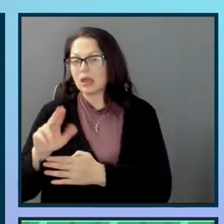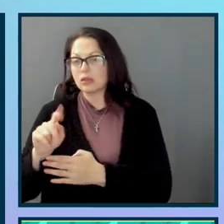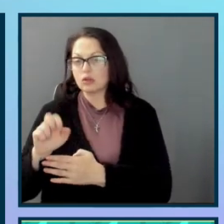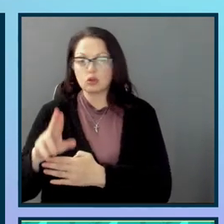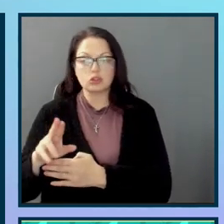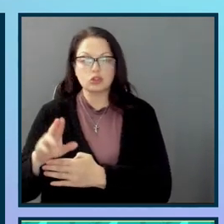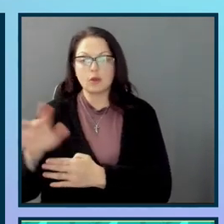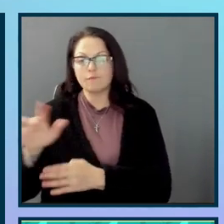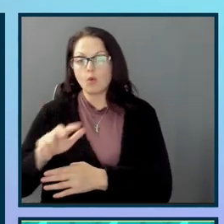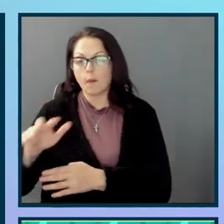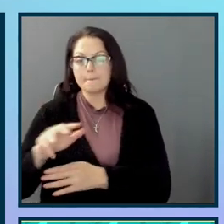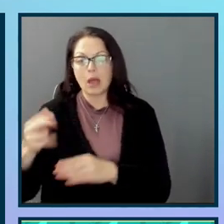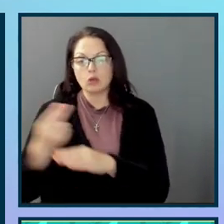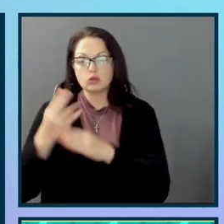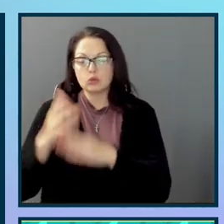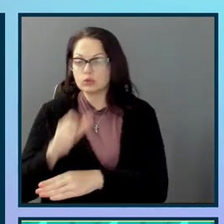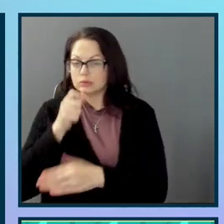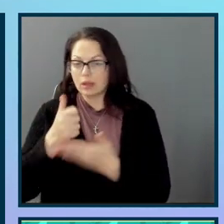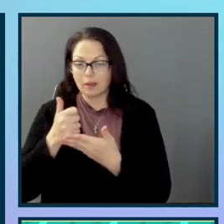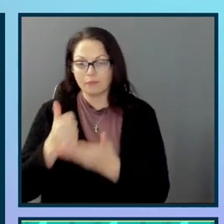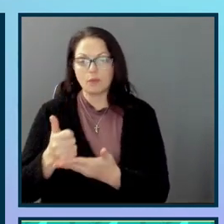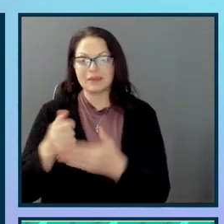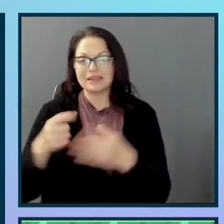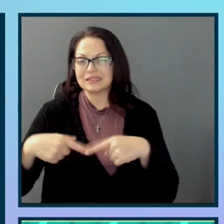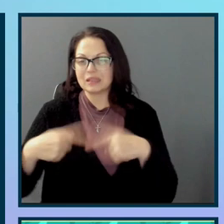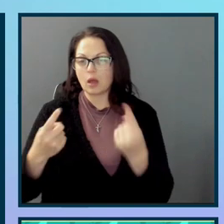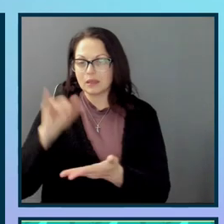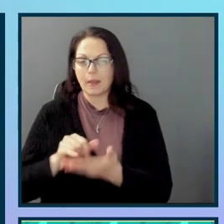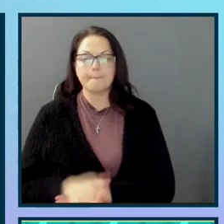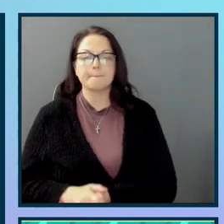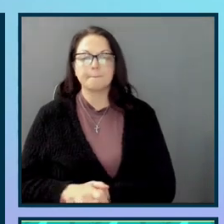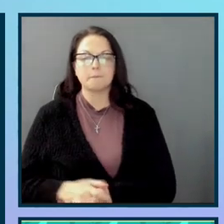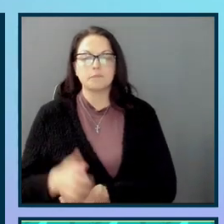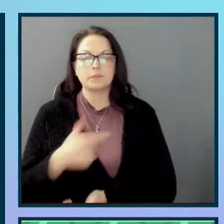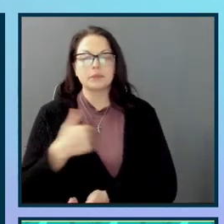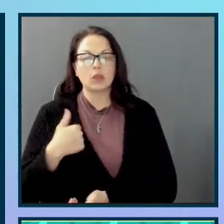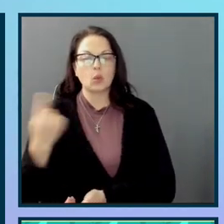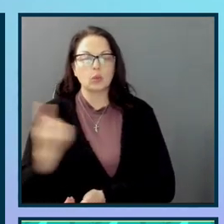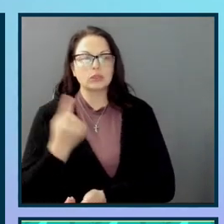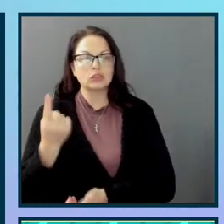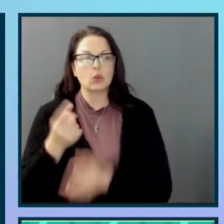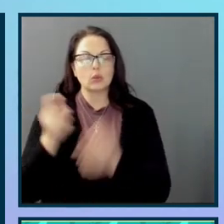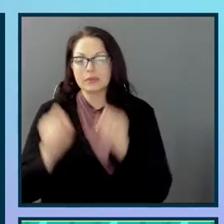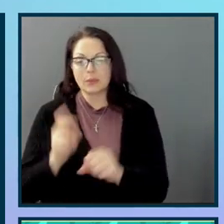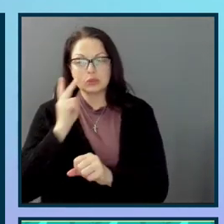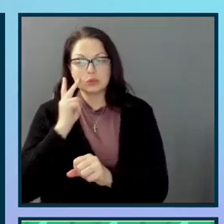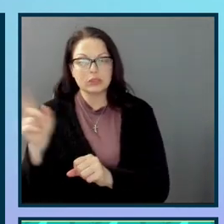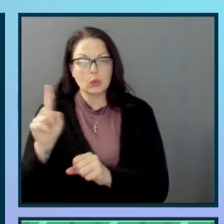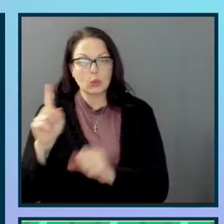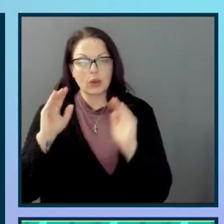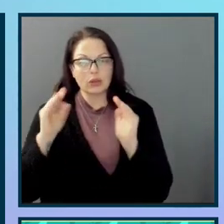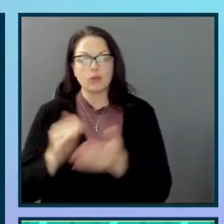Like it's not helpful. It's the opposite of that. We should always be able to see where our focus is. So let's disable